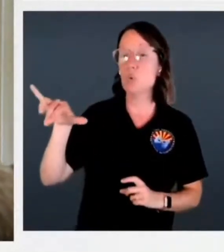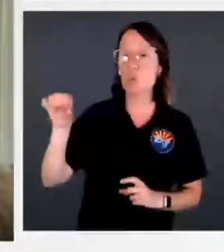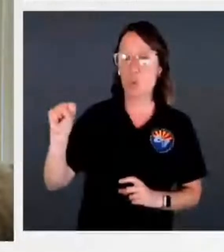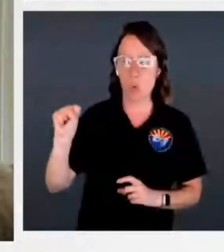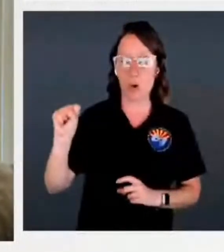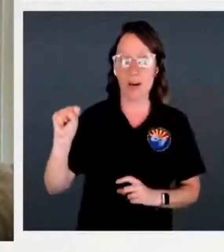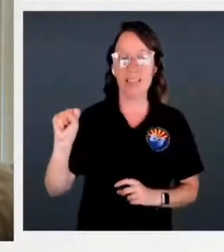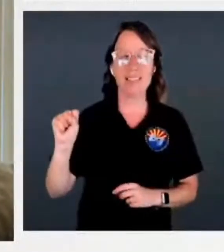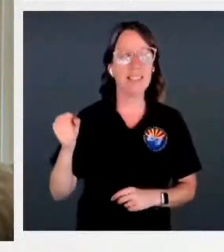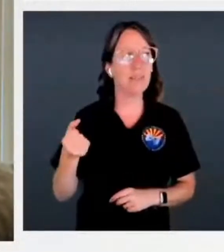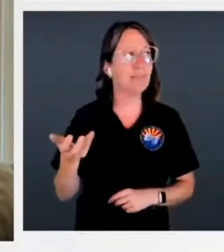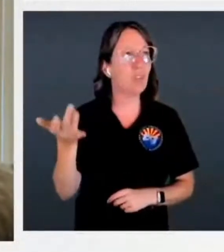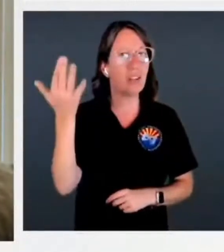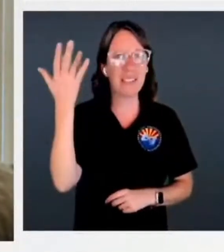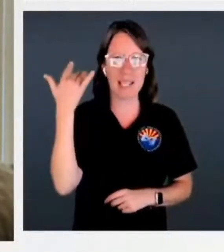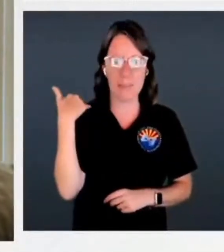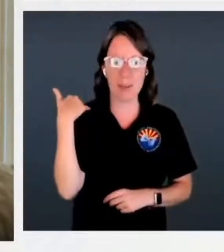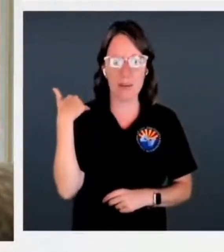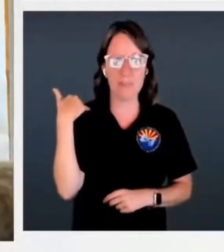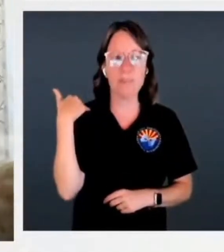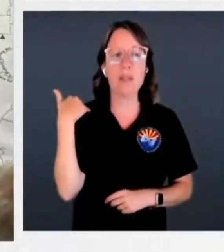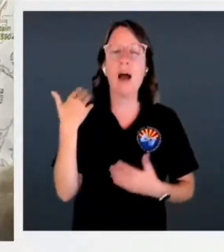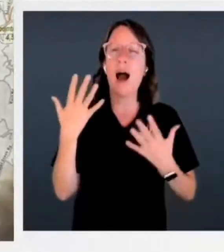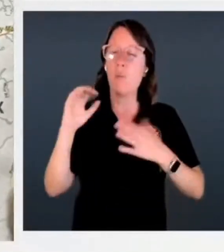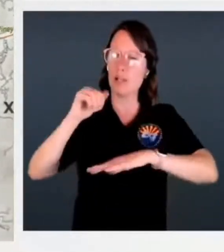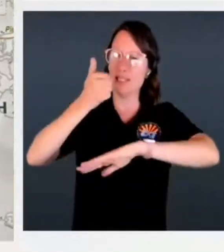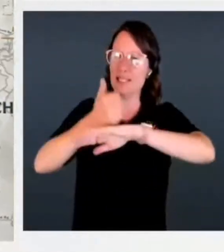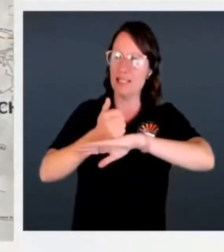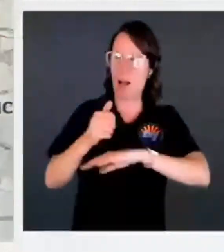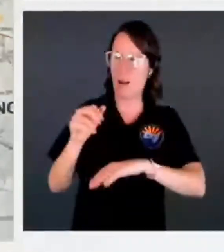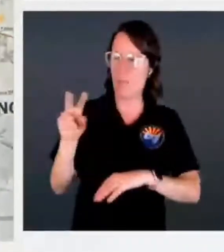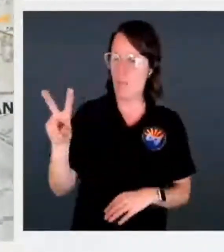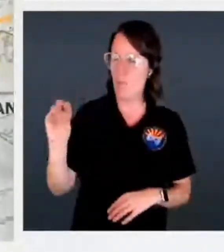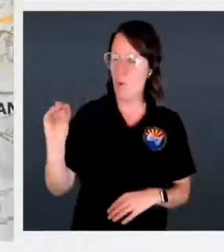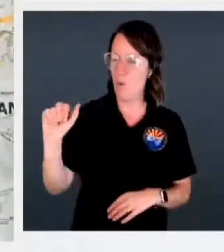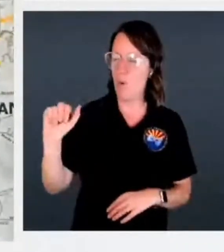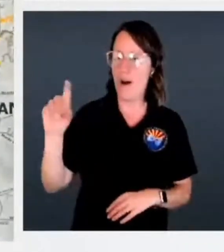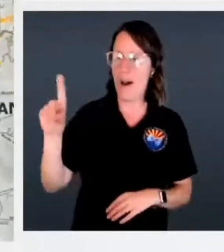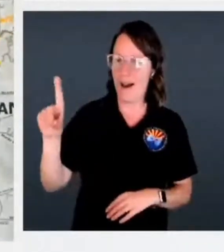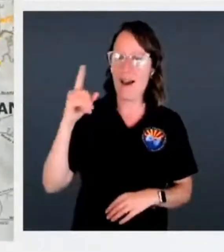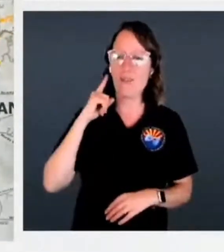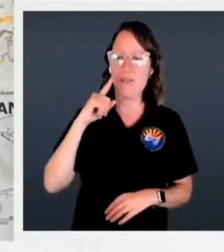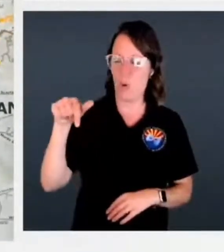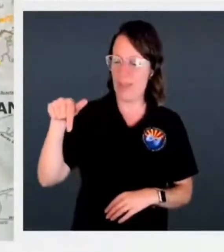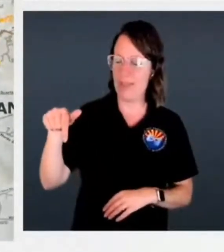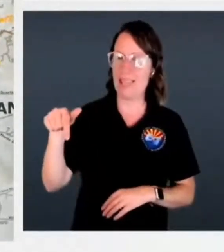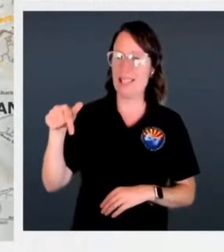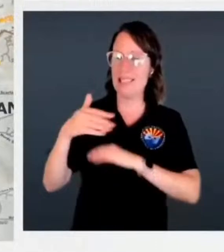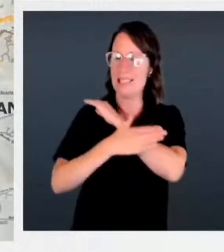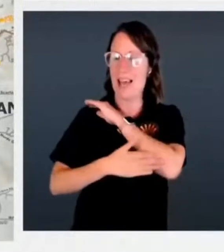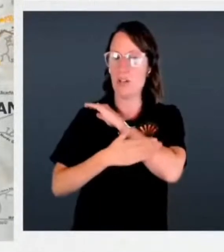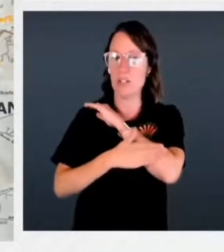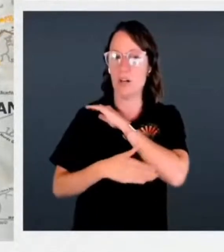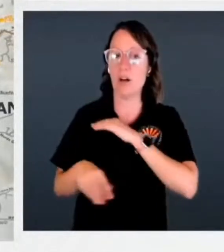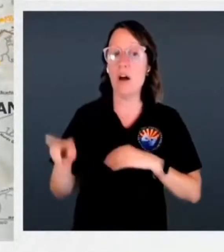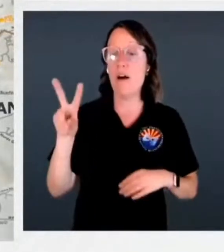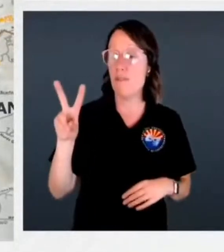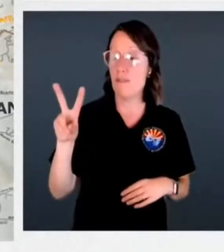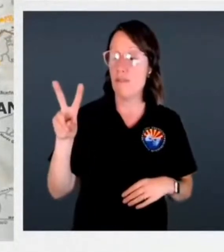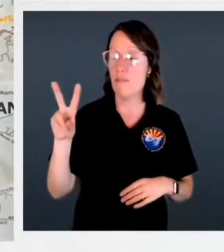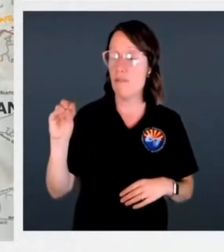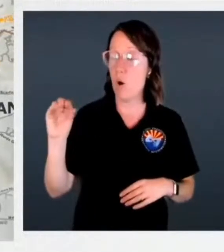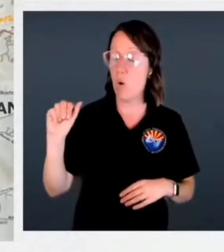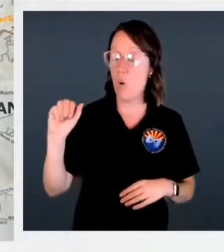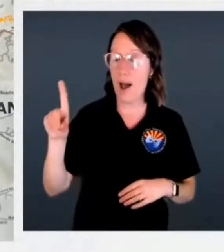push forward was a VOAD for Siskiyou County, and that's a volunteer organization active in a disaster. And